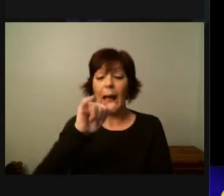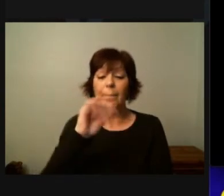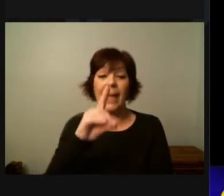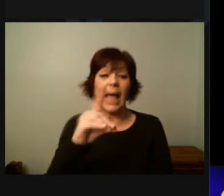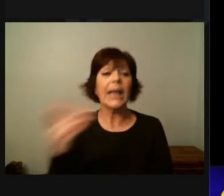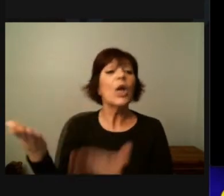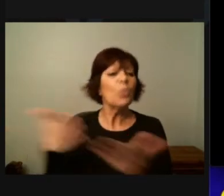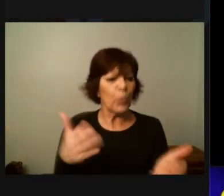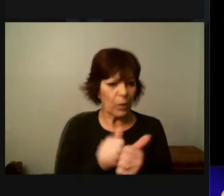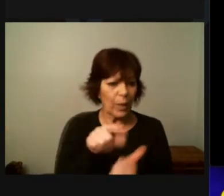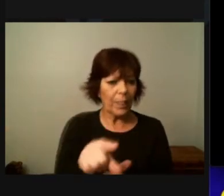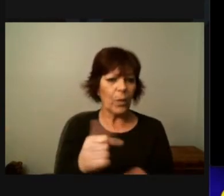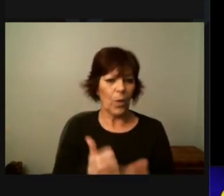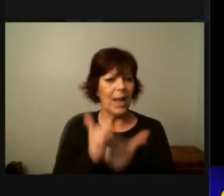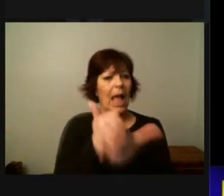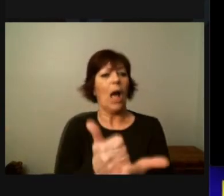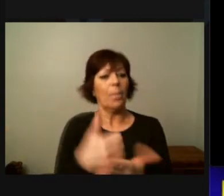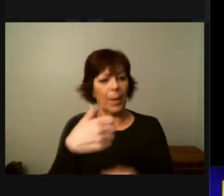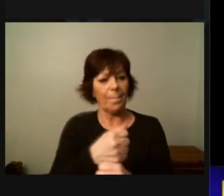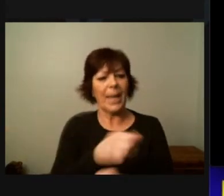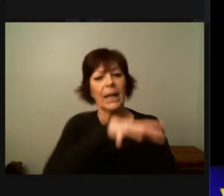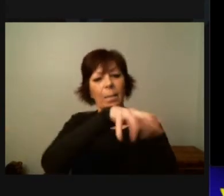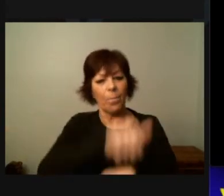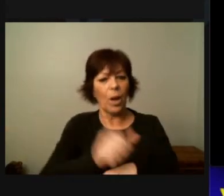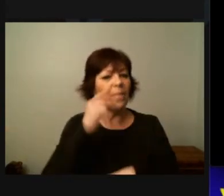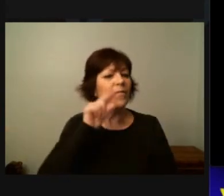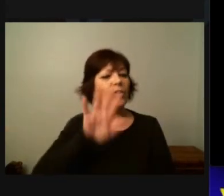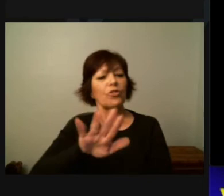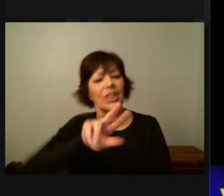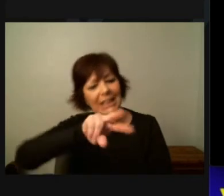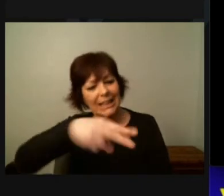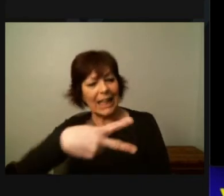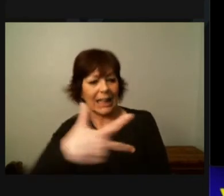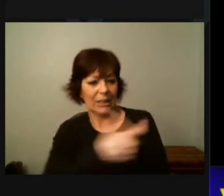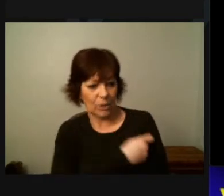you so that we can help you make that appointment.